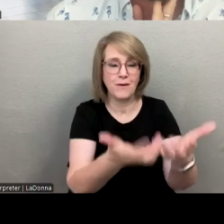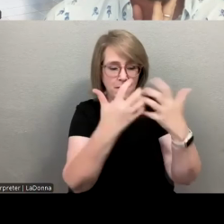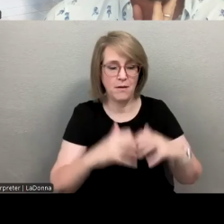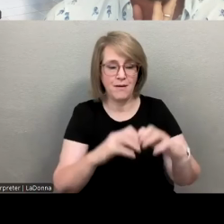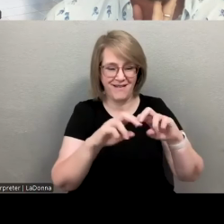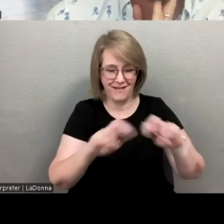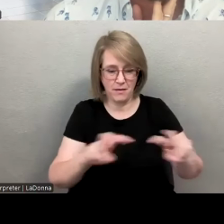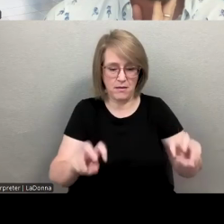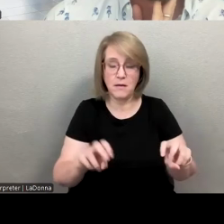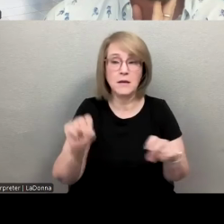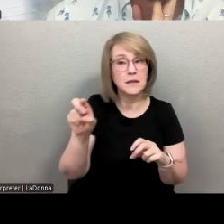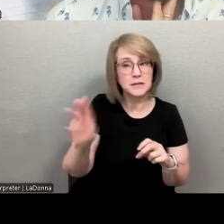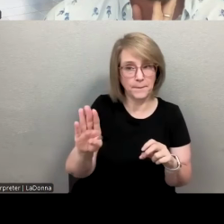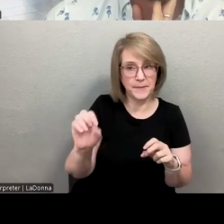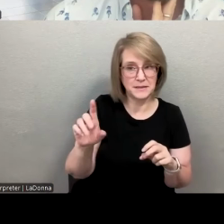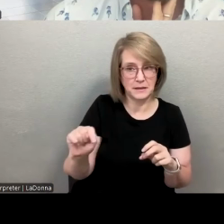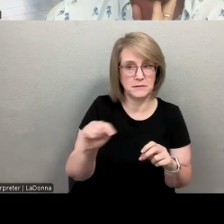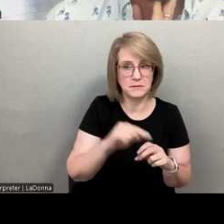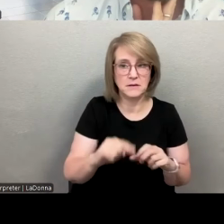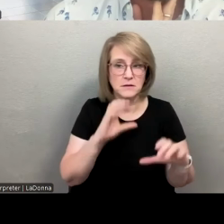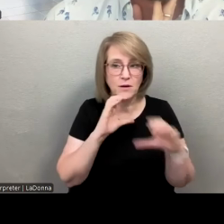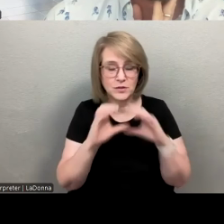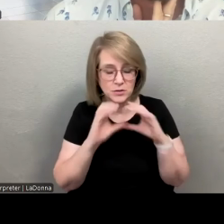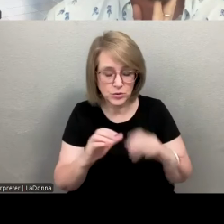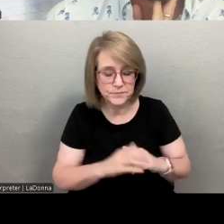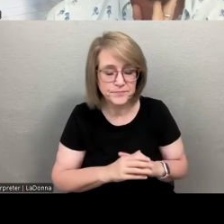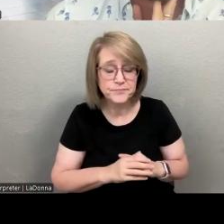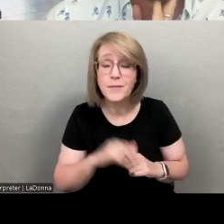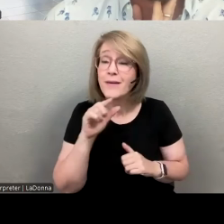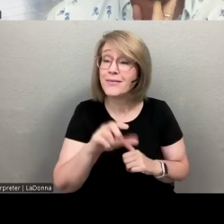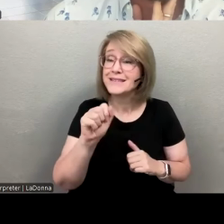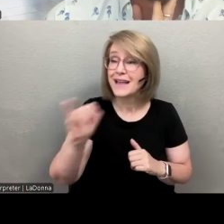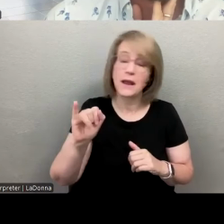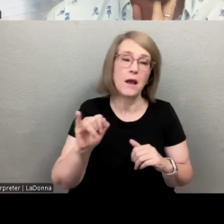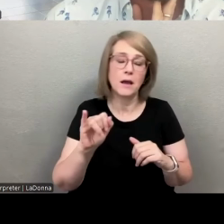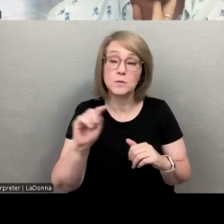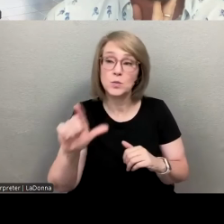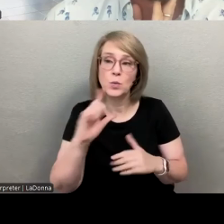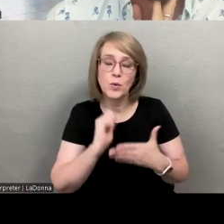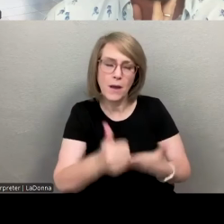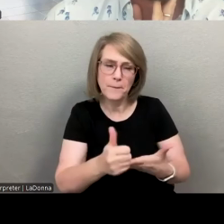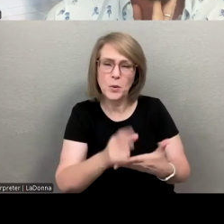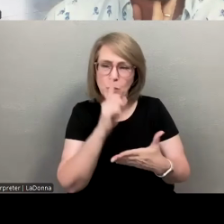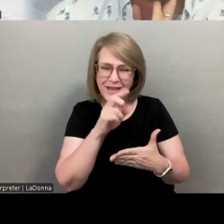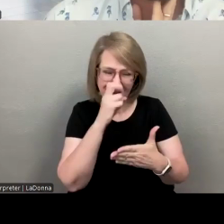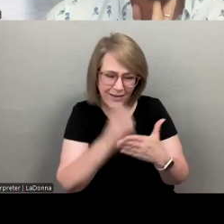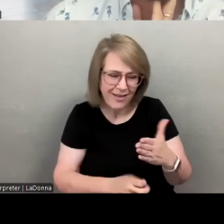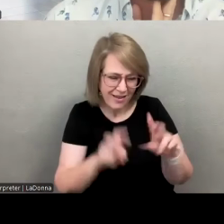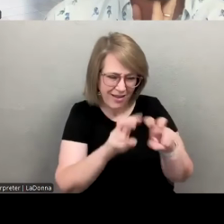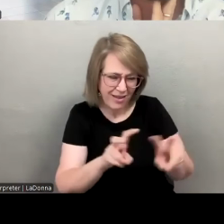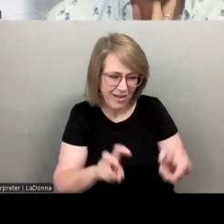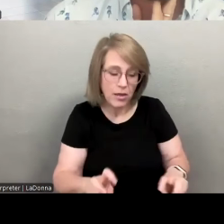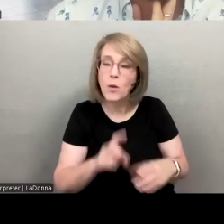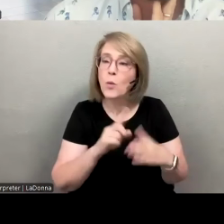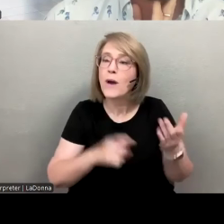would allow is a really detailed analysis of what happened during those calls, right? And so not just at the